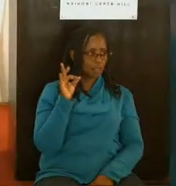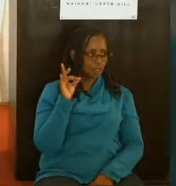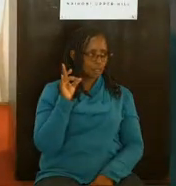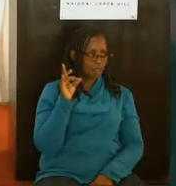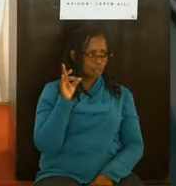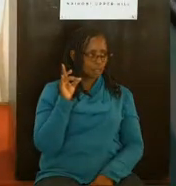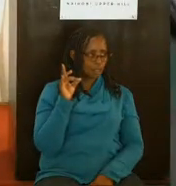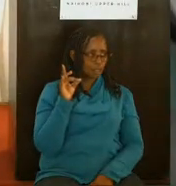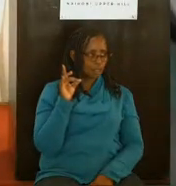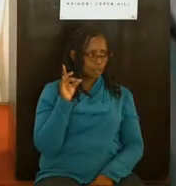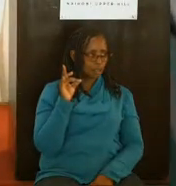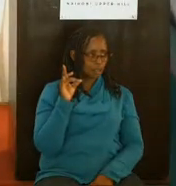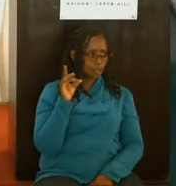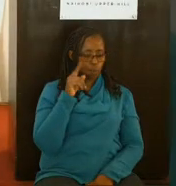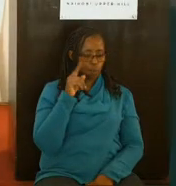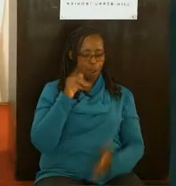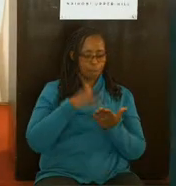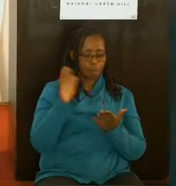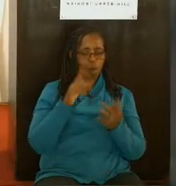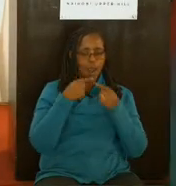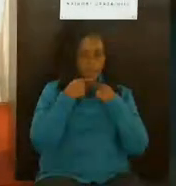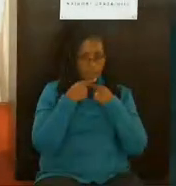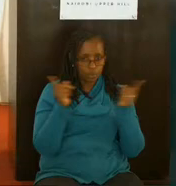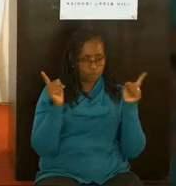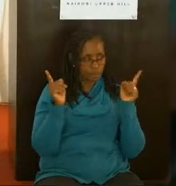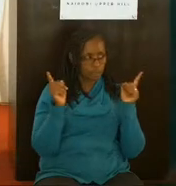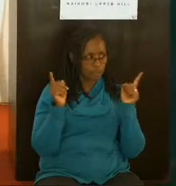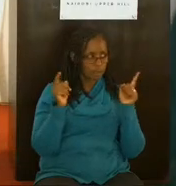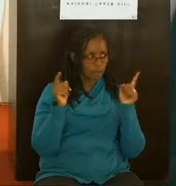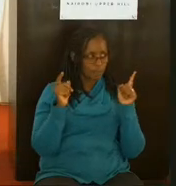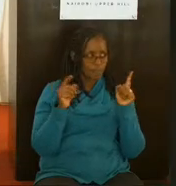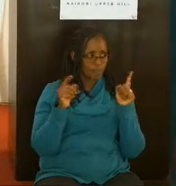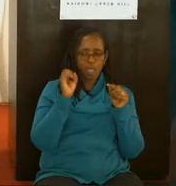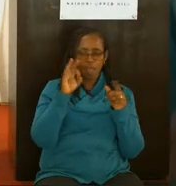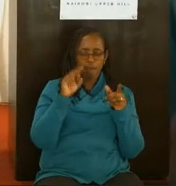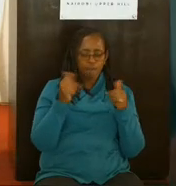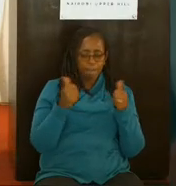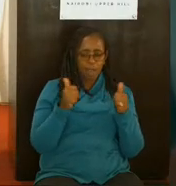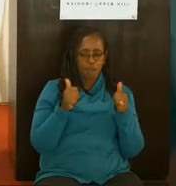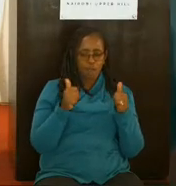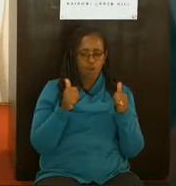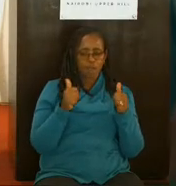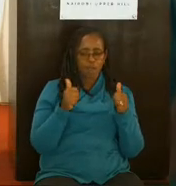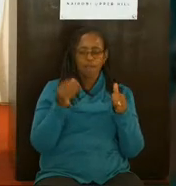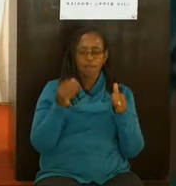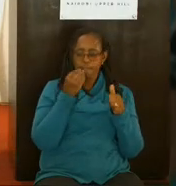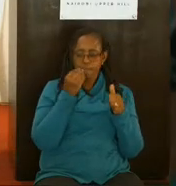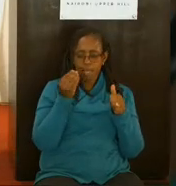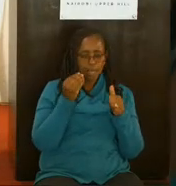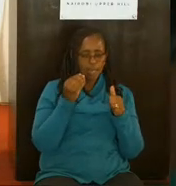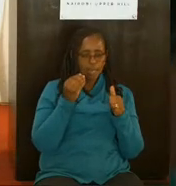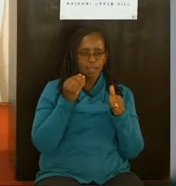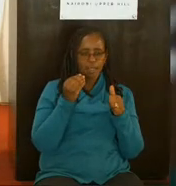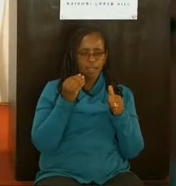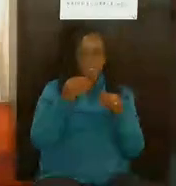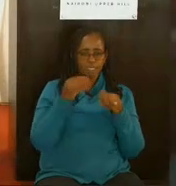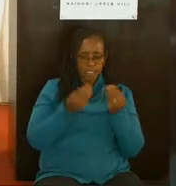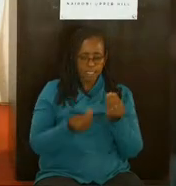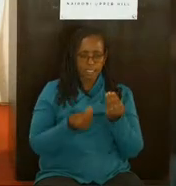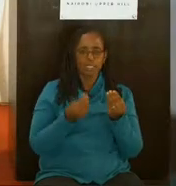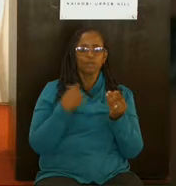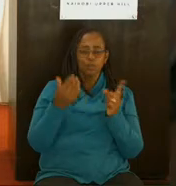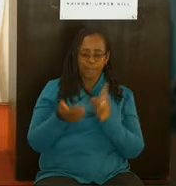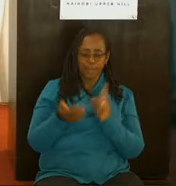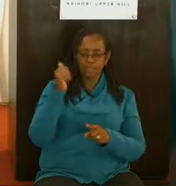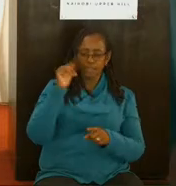uh one more announcement if you have not received a meal voucher they will be given to you